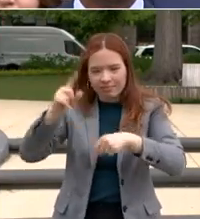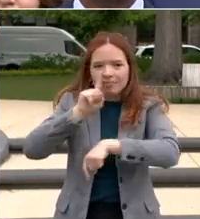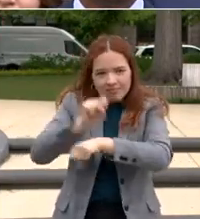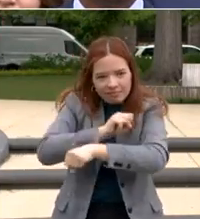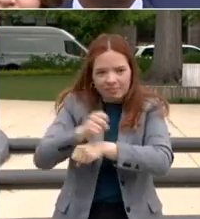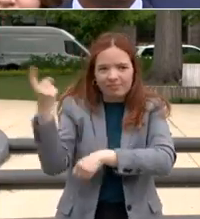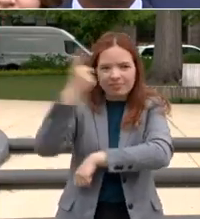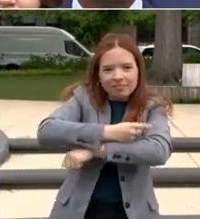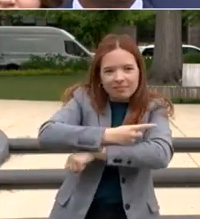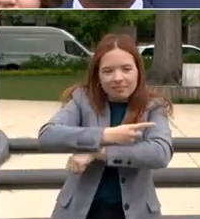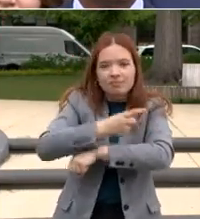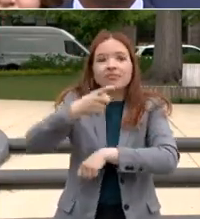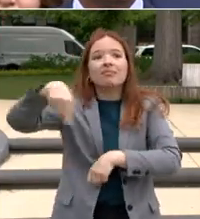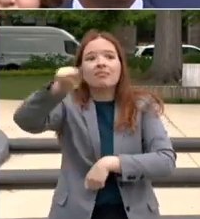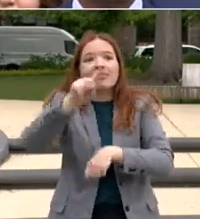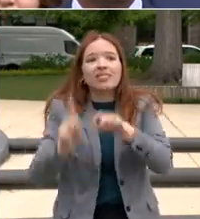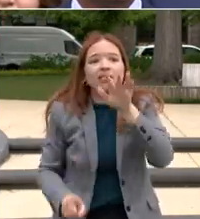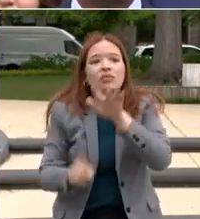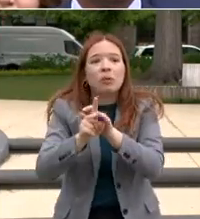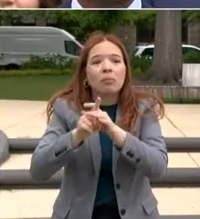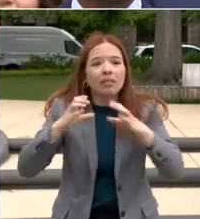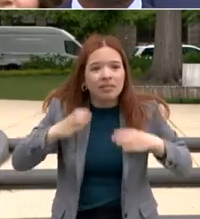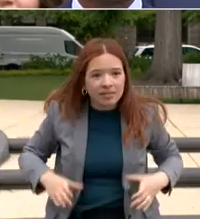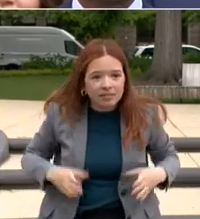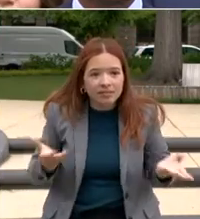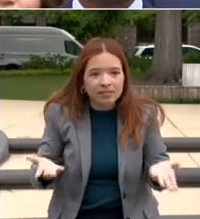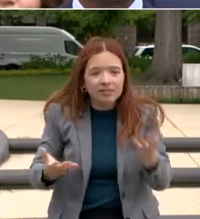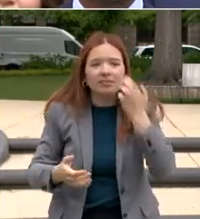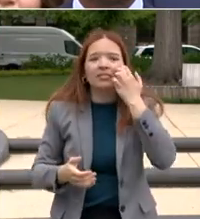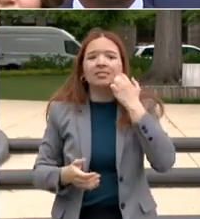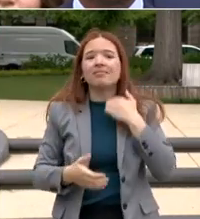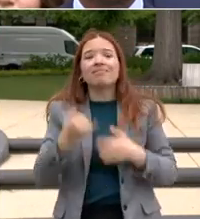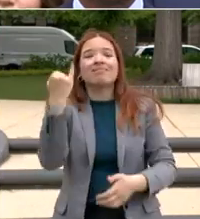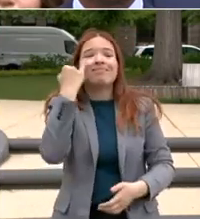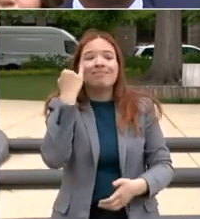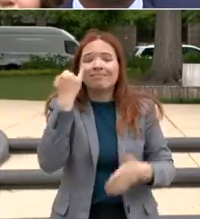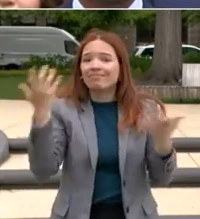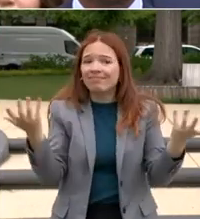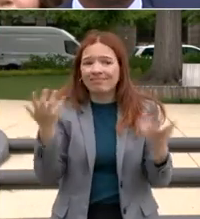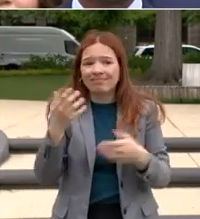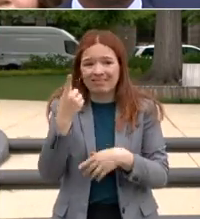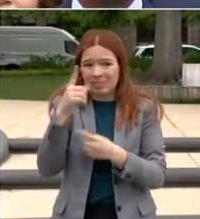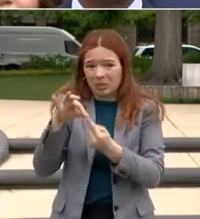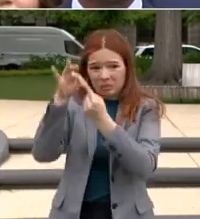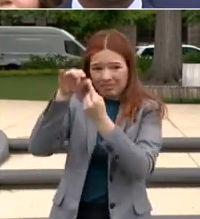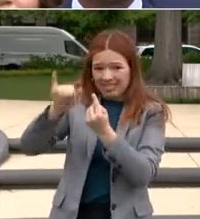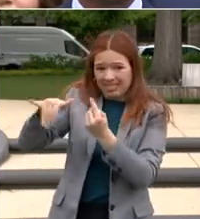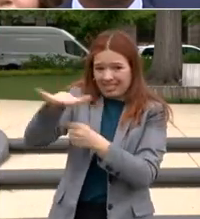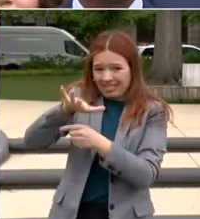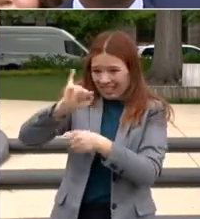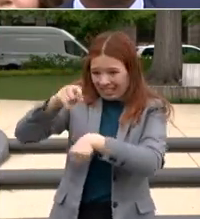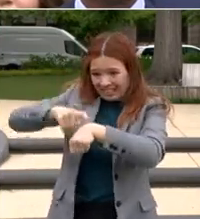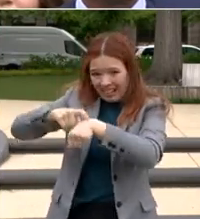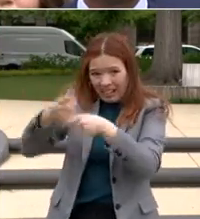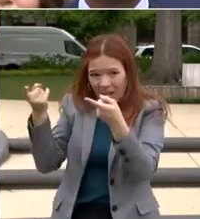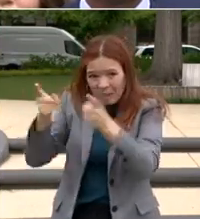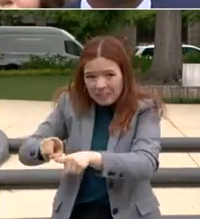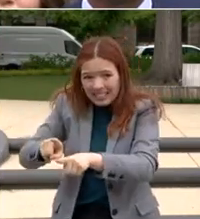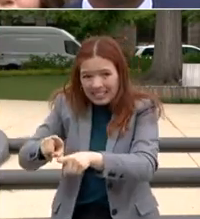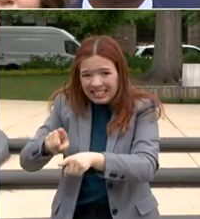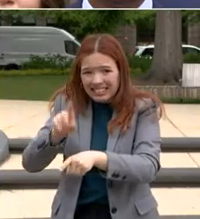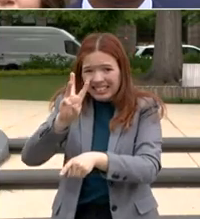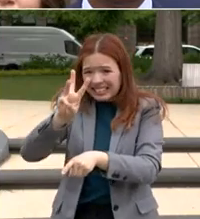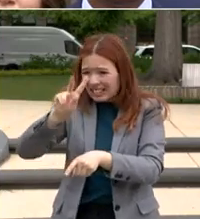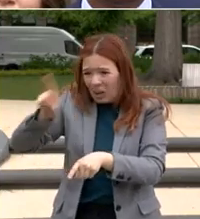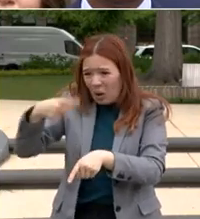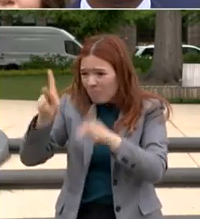showed up. Had it only been that particular Thursdays and only one incident, my mind would not have been so